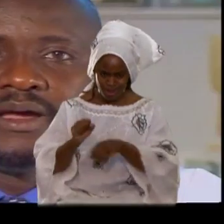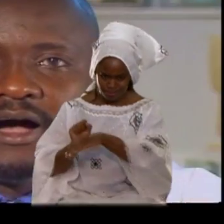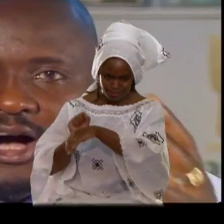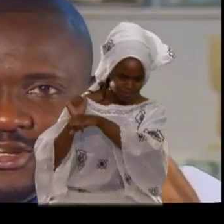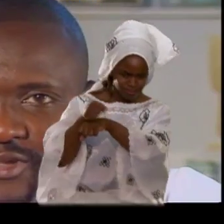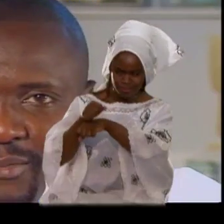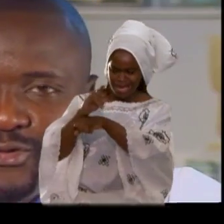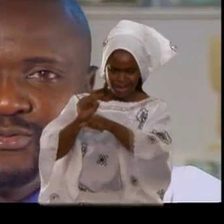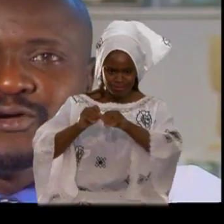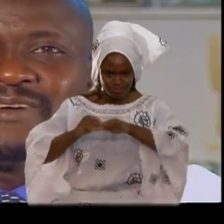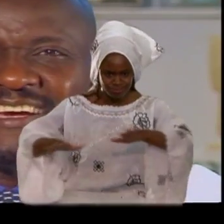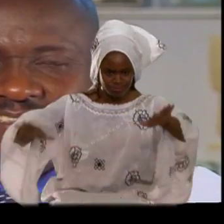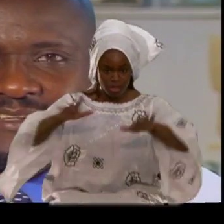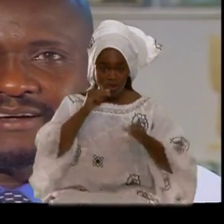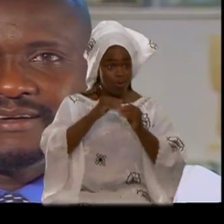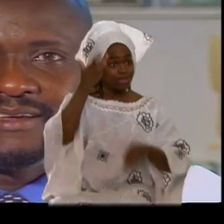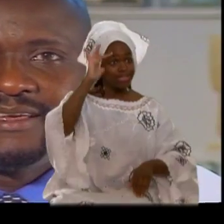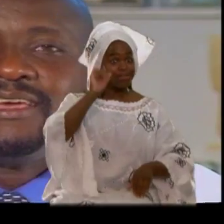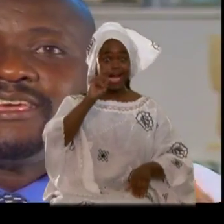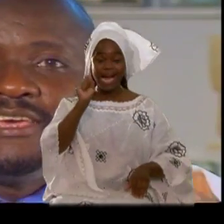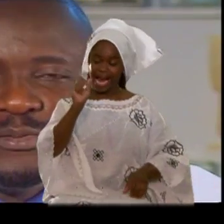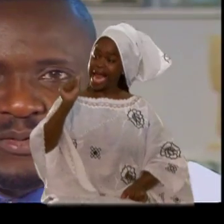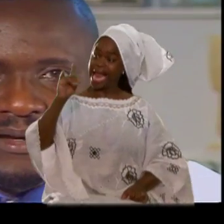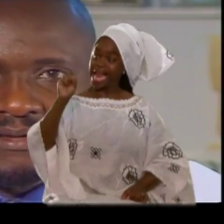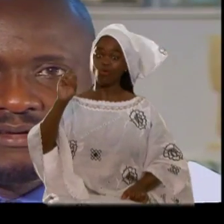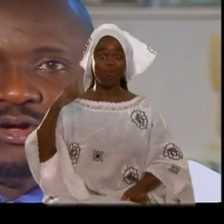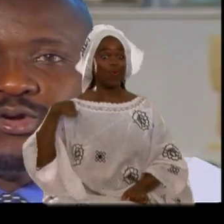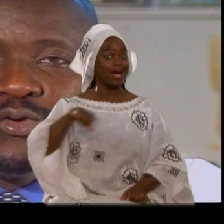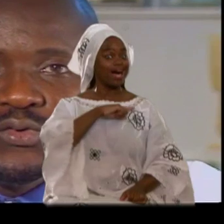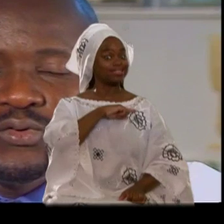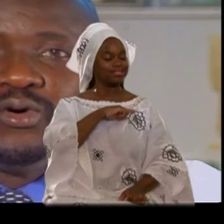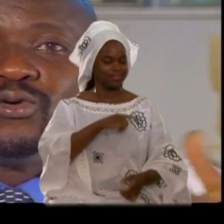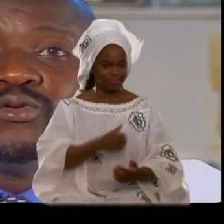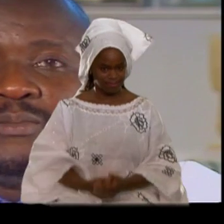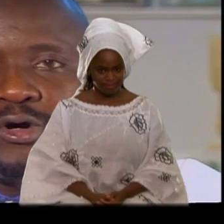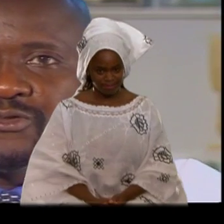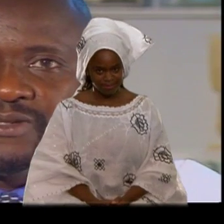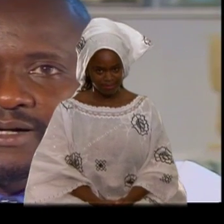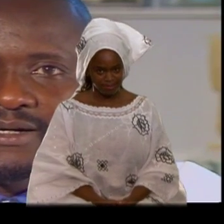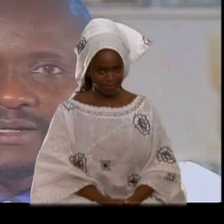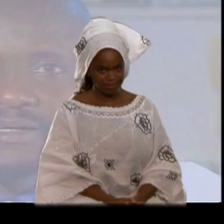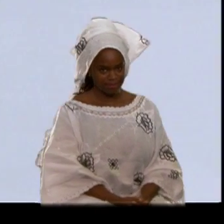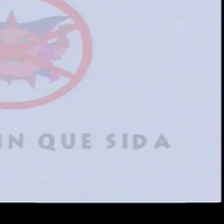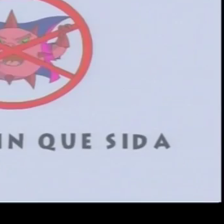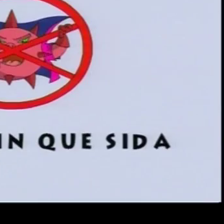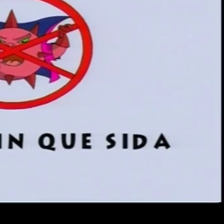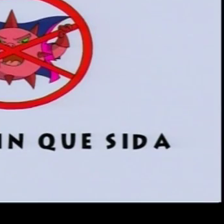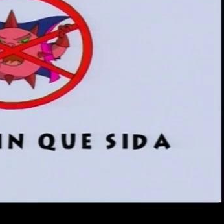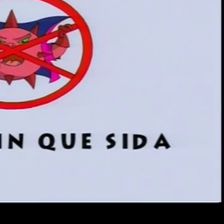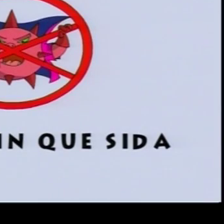already infected. Together, we can put an end to the AIDS epidemic. Who is more clever, AIDS or us?